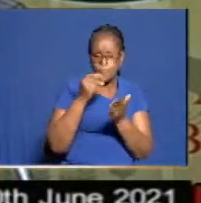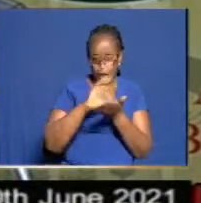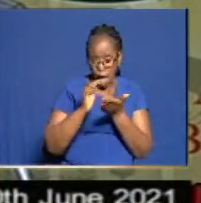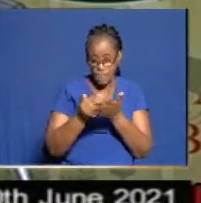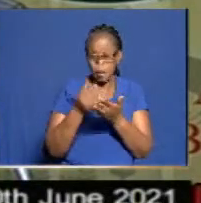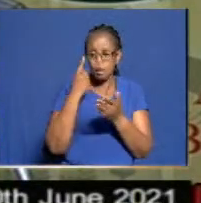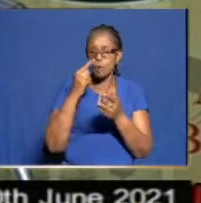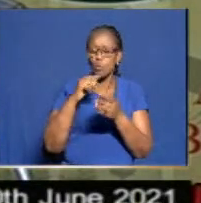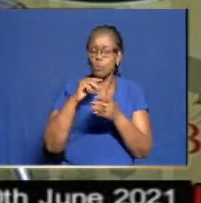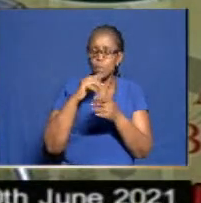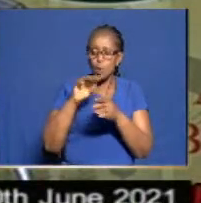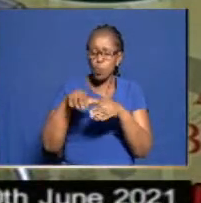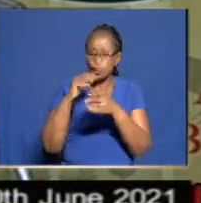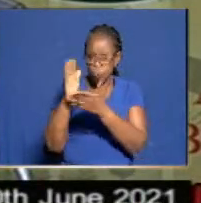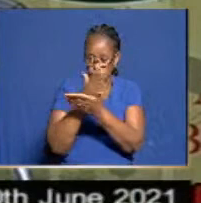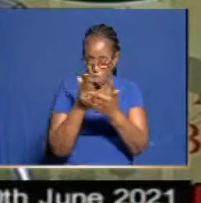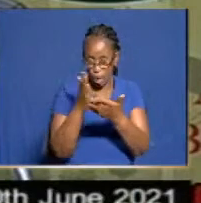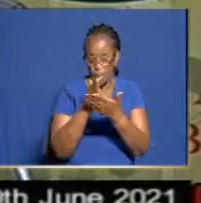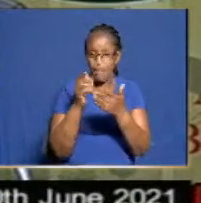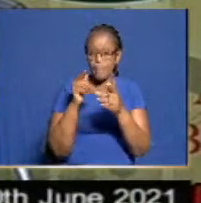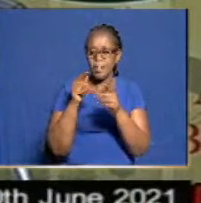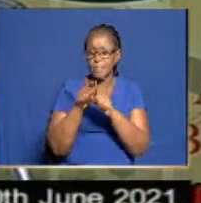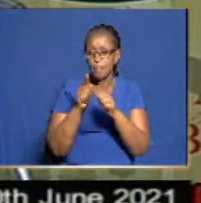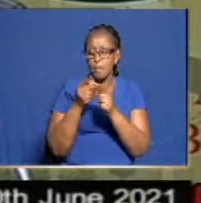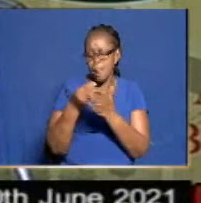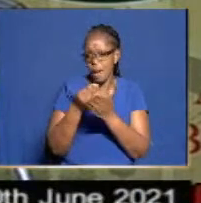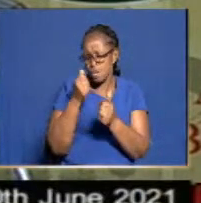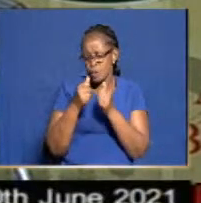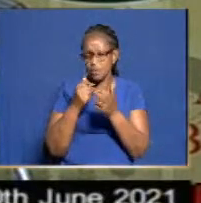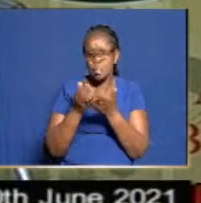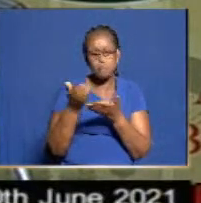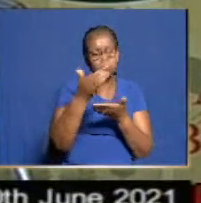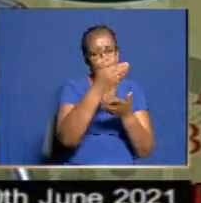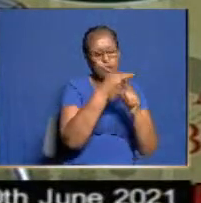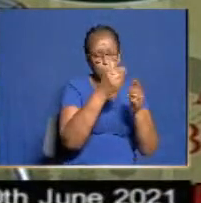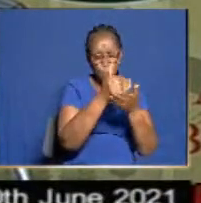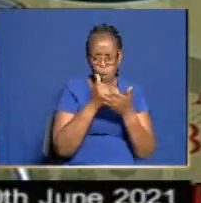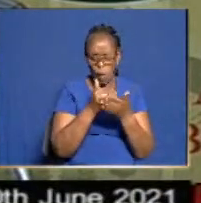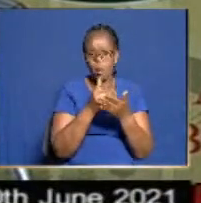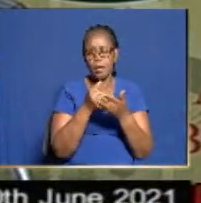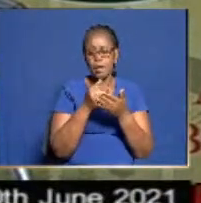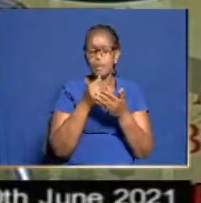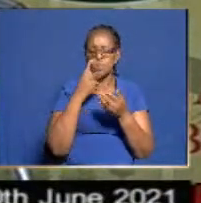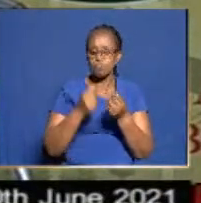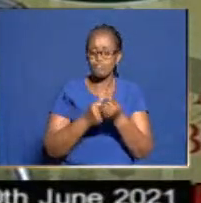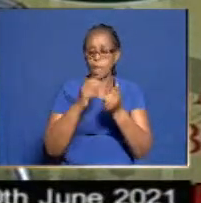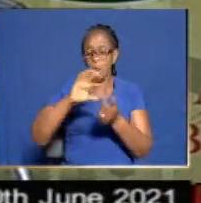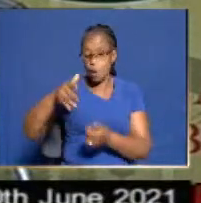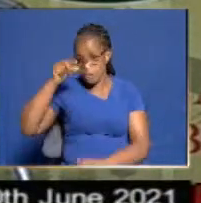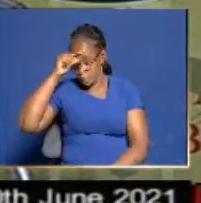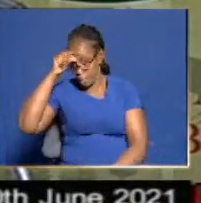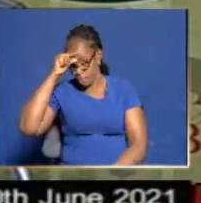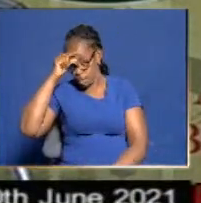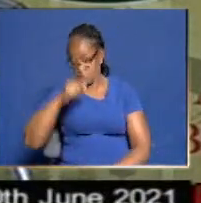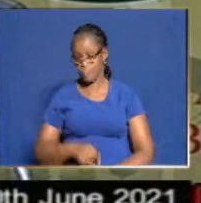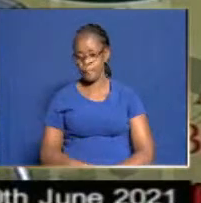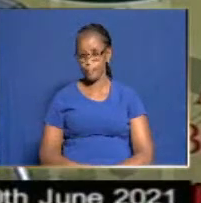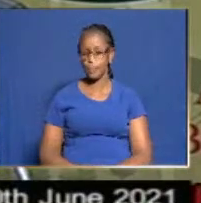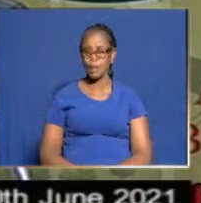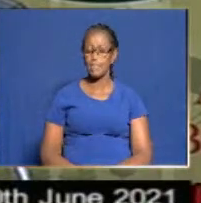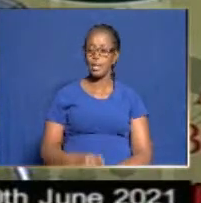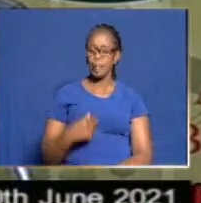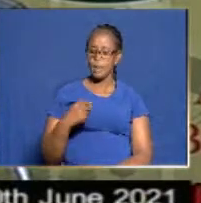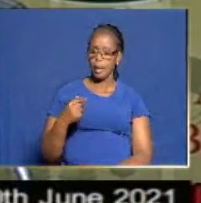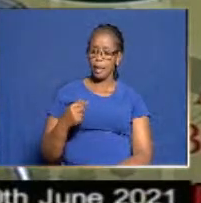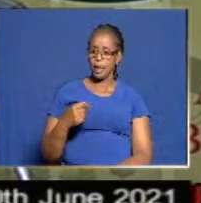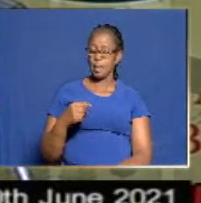revenue, as well as from proceeds of loans and grants to county governments. Mr. Speaker, in